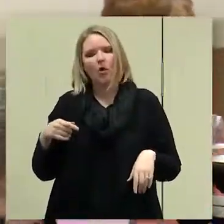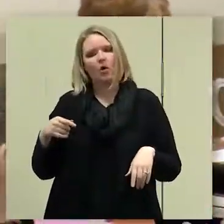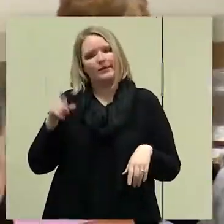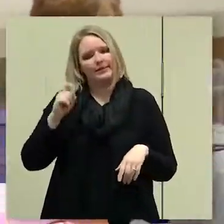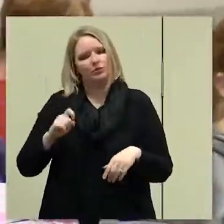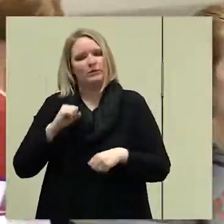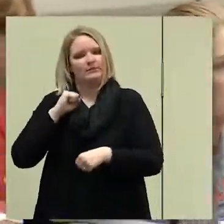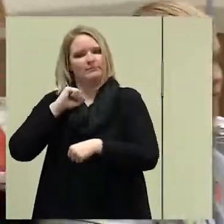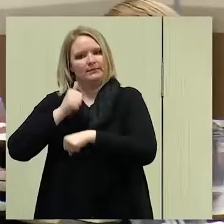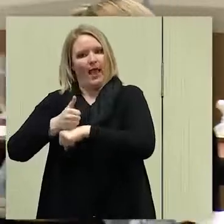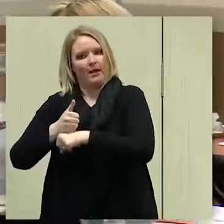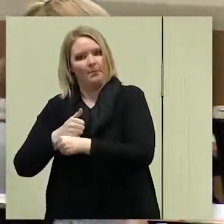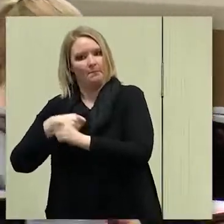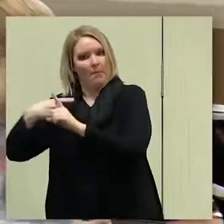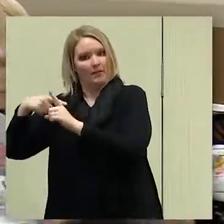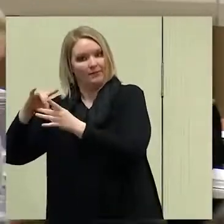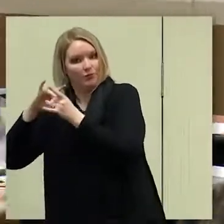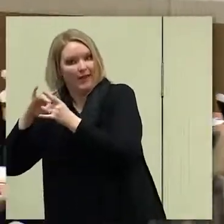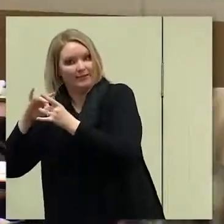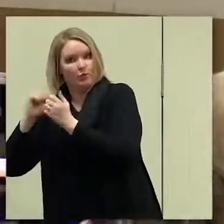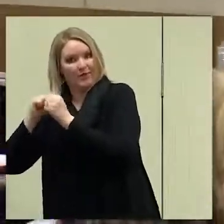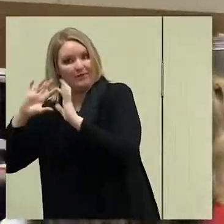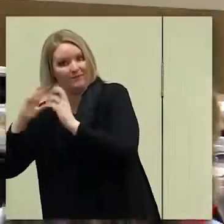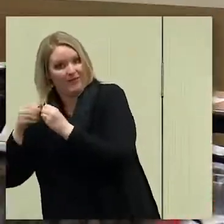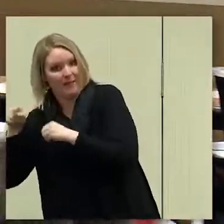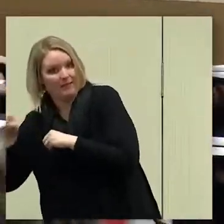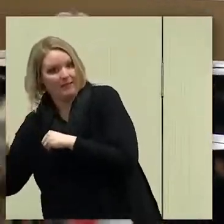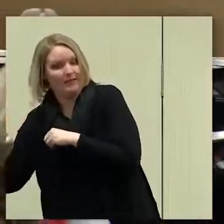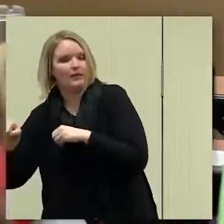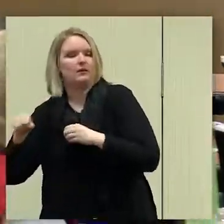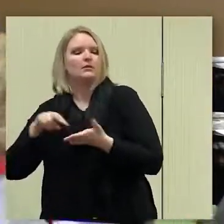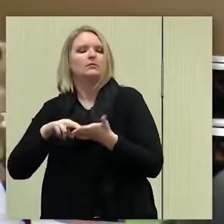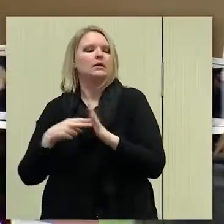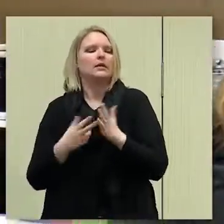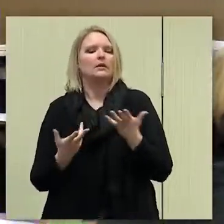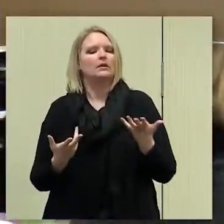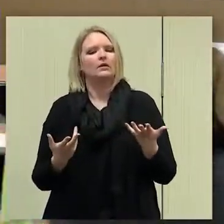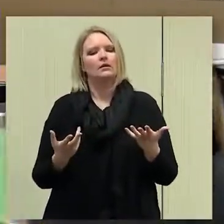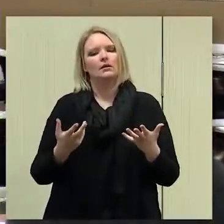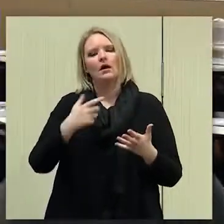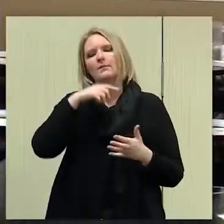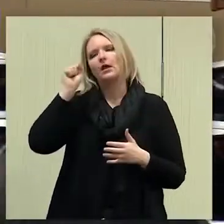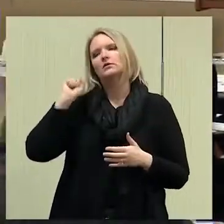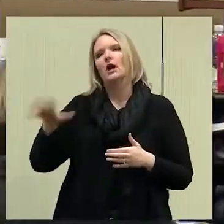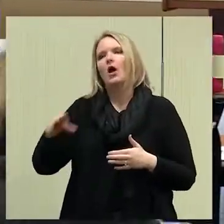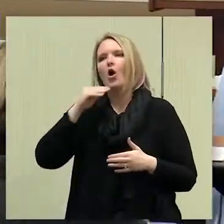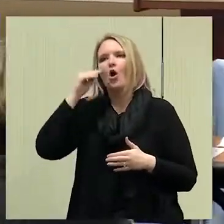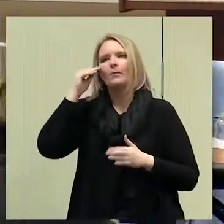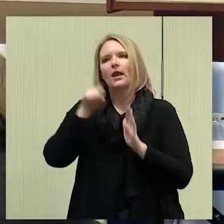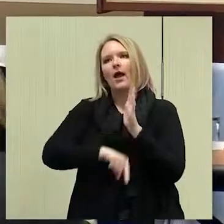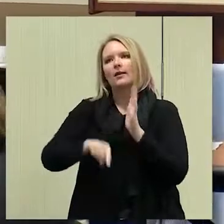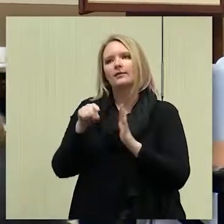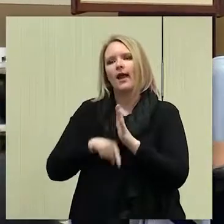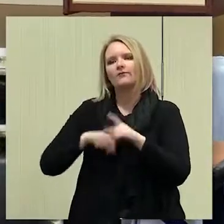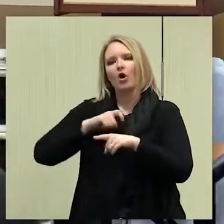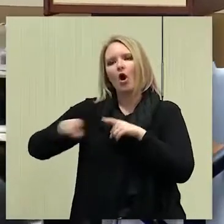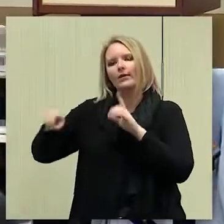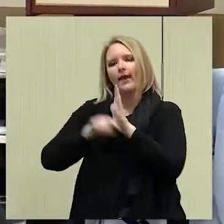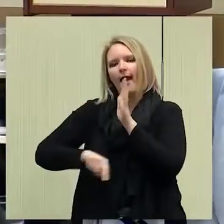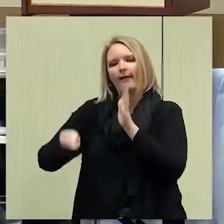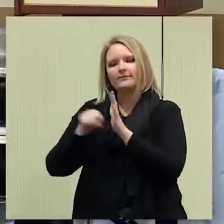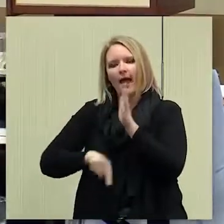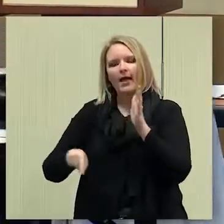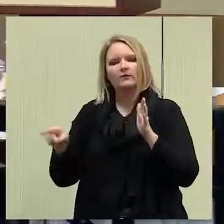establish positive relationships with the family members so that it's not, I'm sending home the notes or calling you because I have